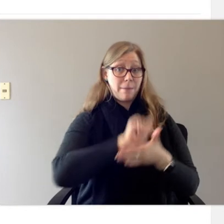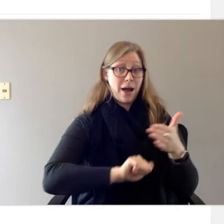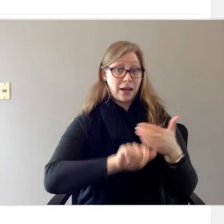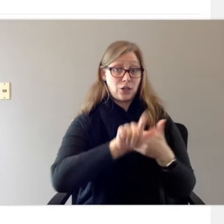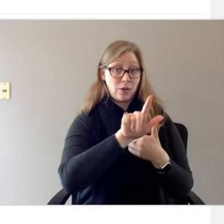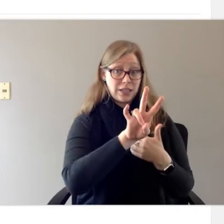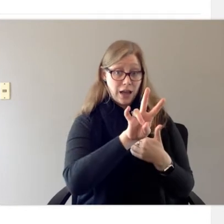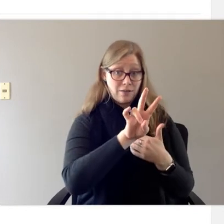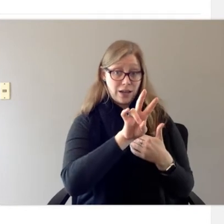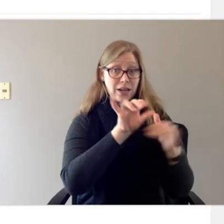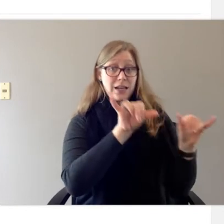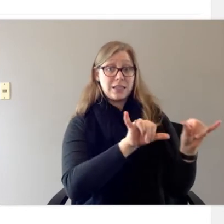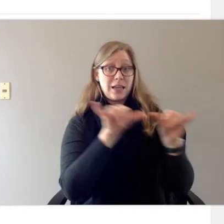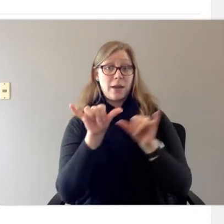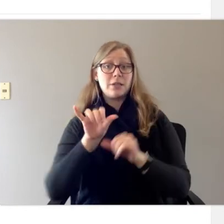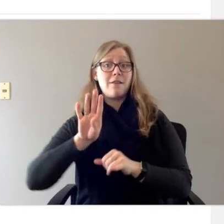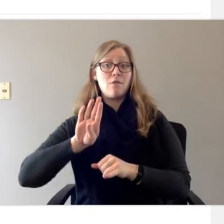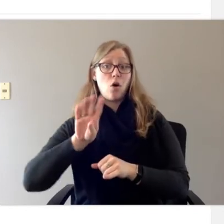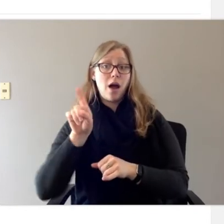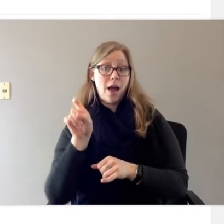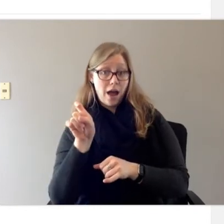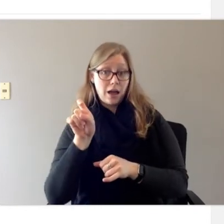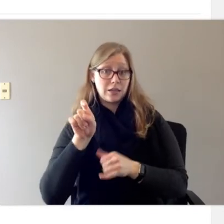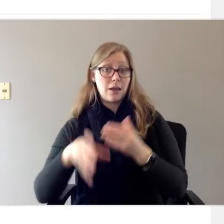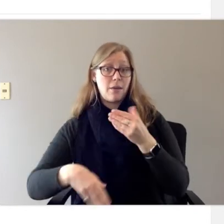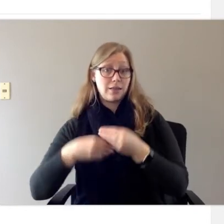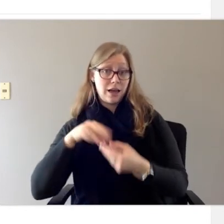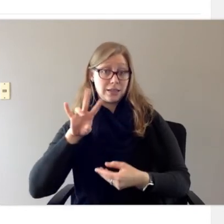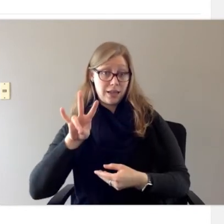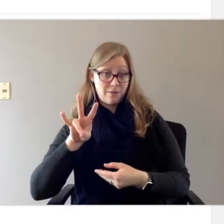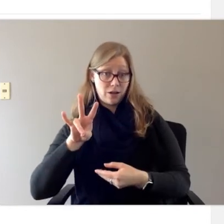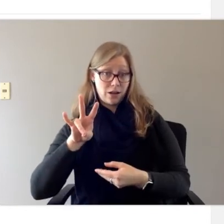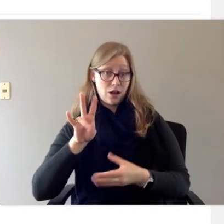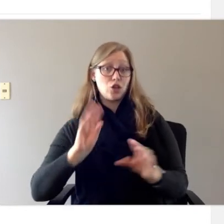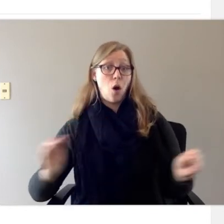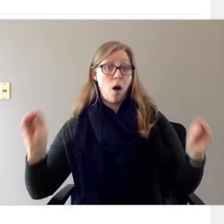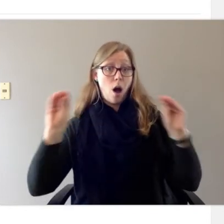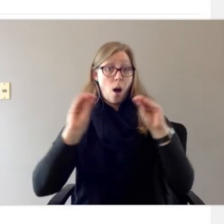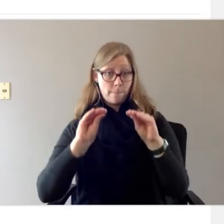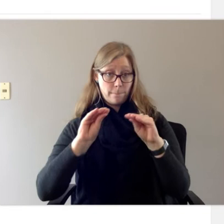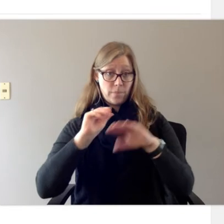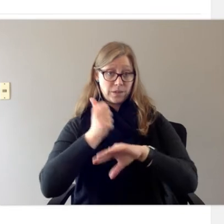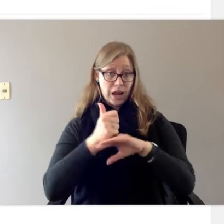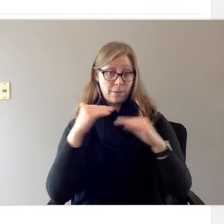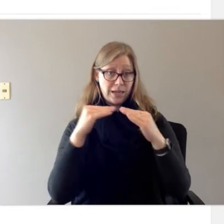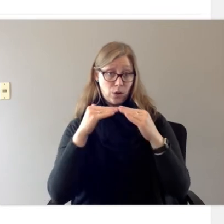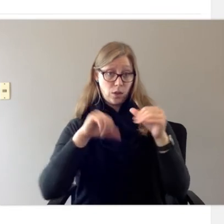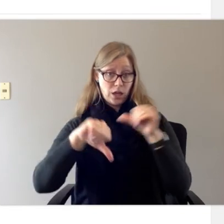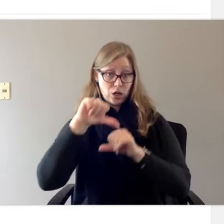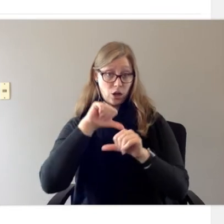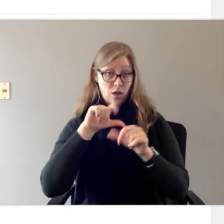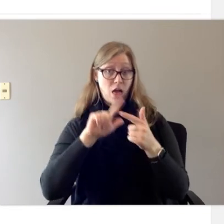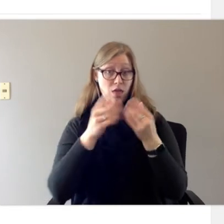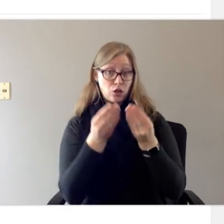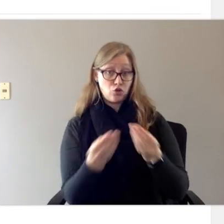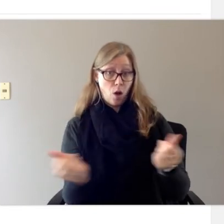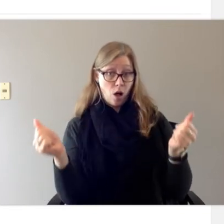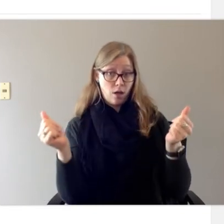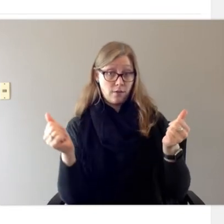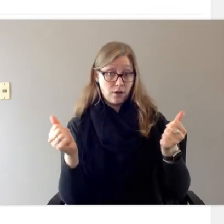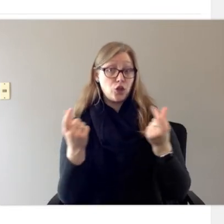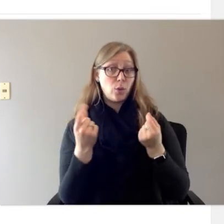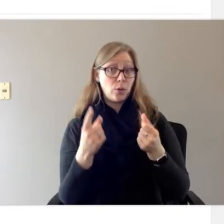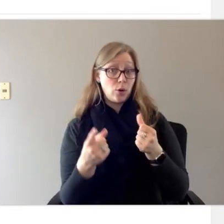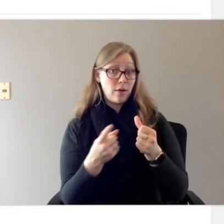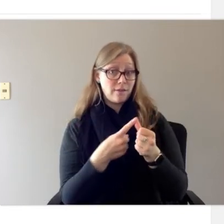And so you set up this equality here and solve the equation. And so we're going to solve this equation by subtracting 4x